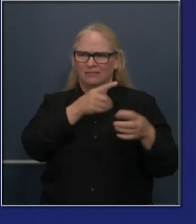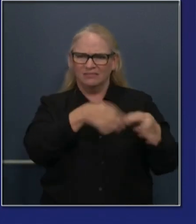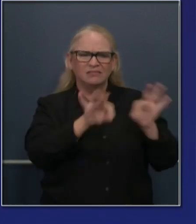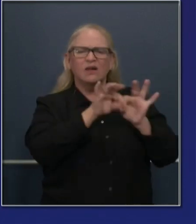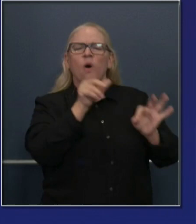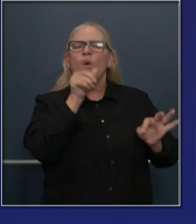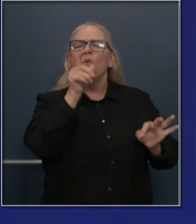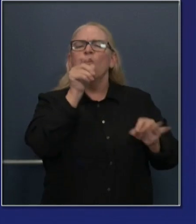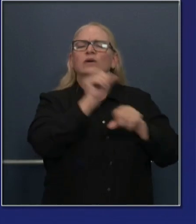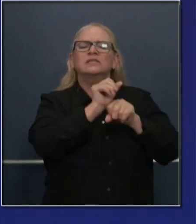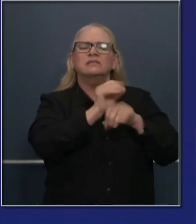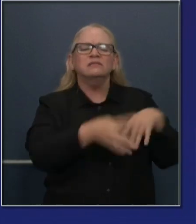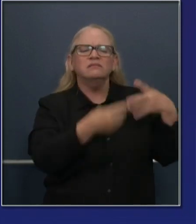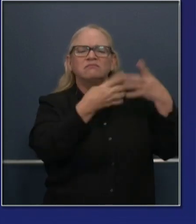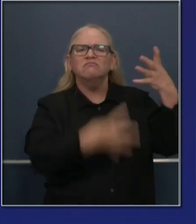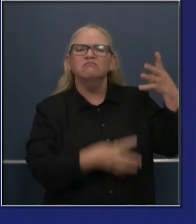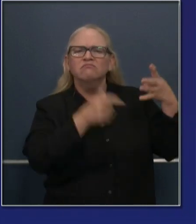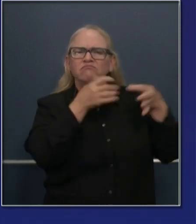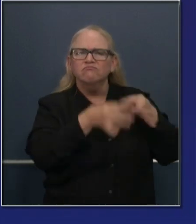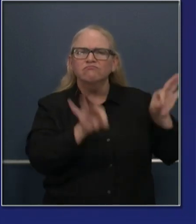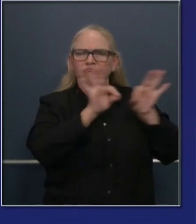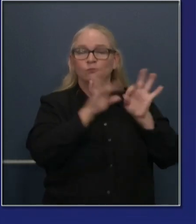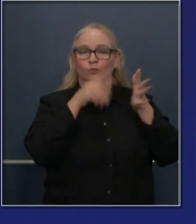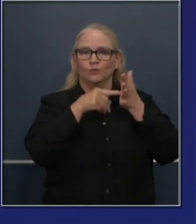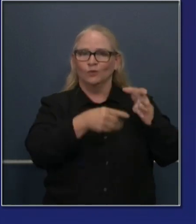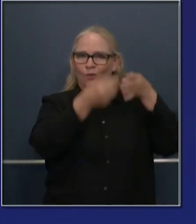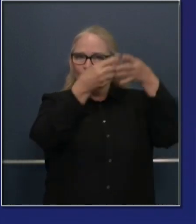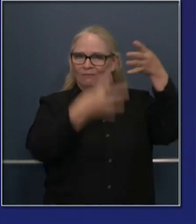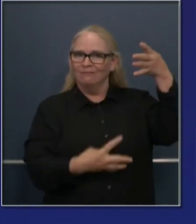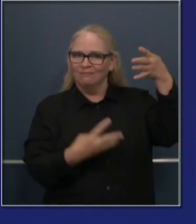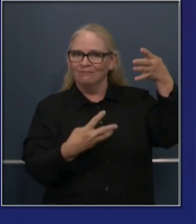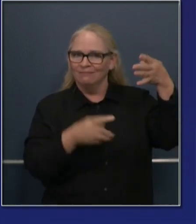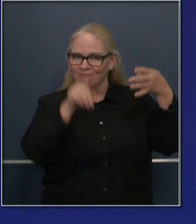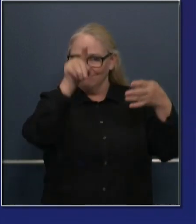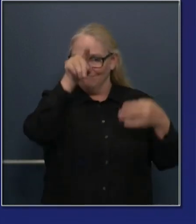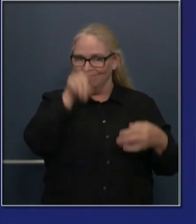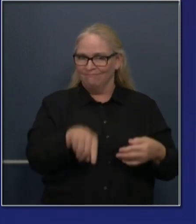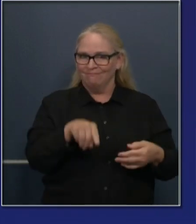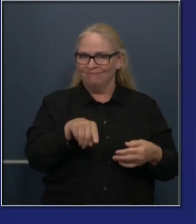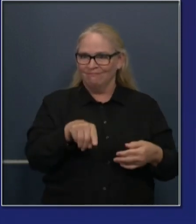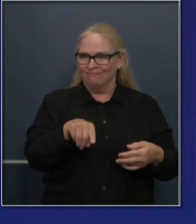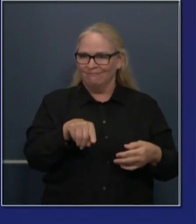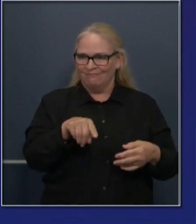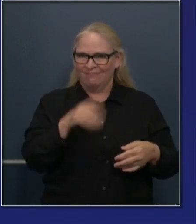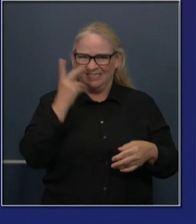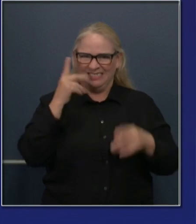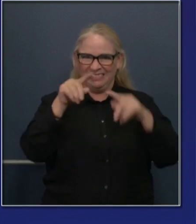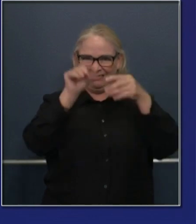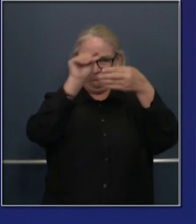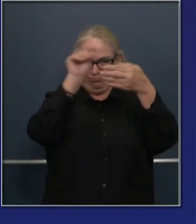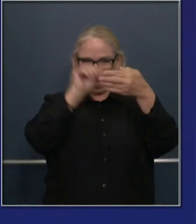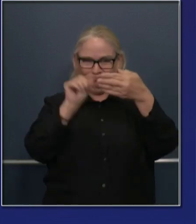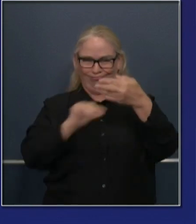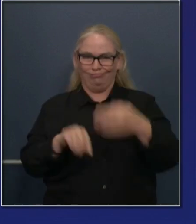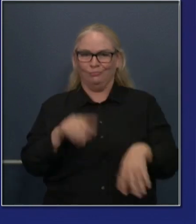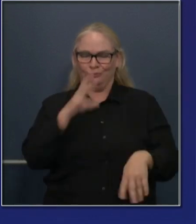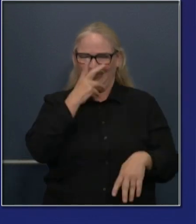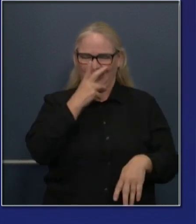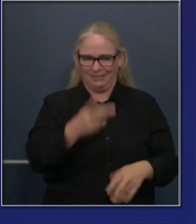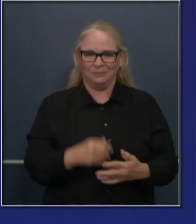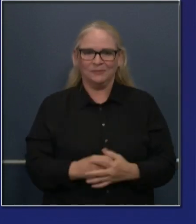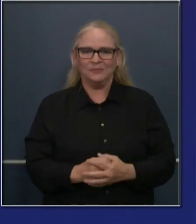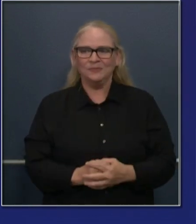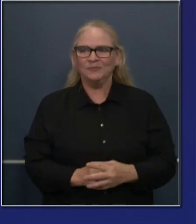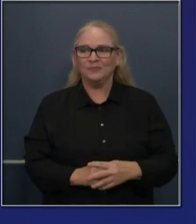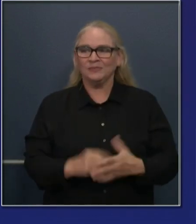profoundly important, and I hope you'll take a good look at it. Those that may be listening that don't have the benefit of the slide